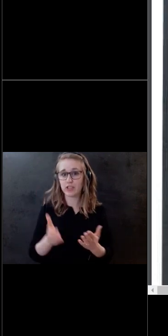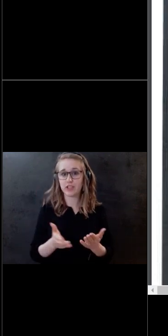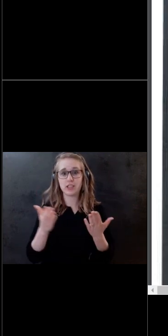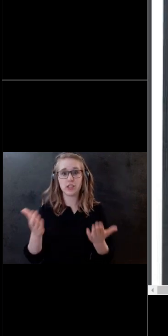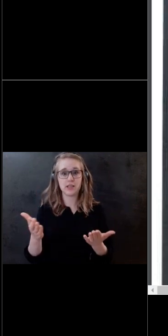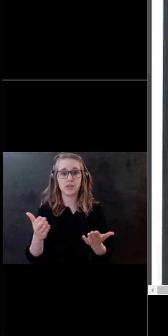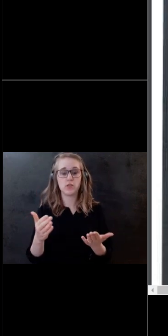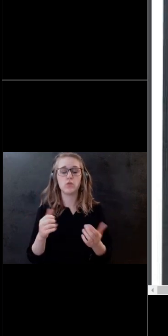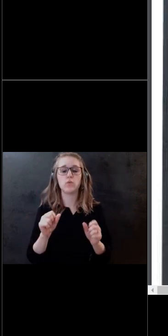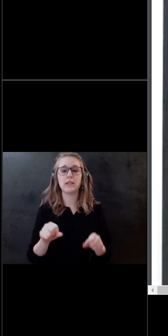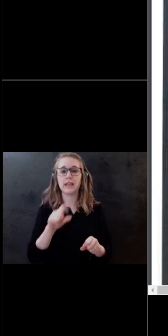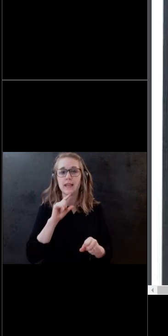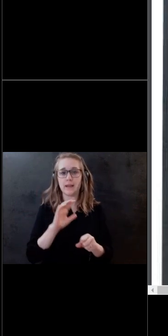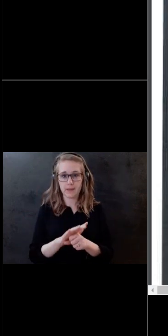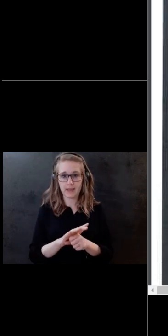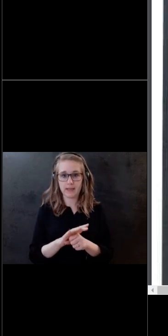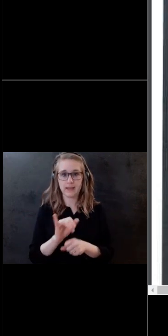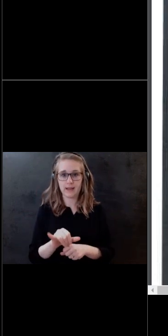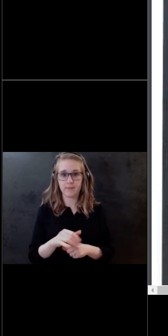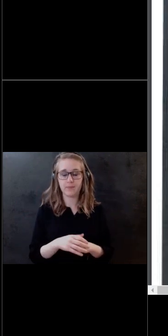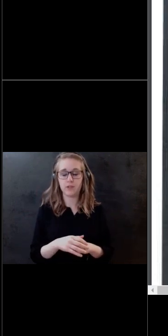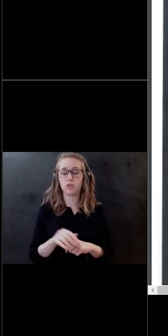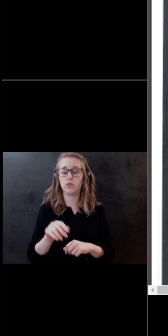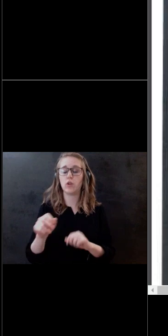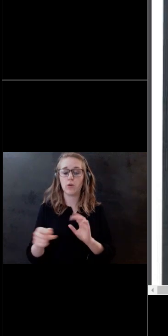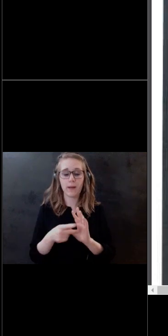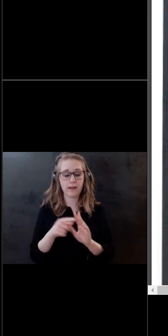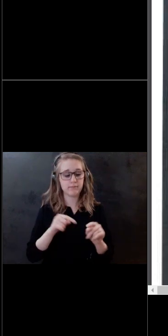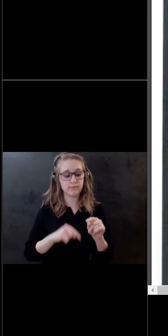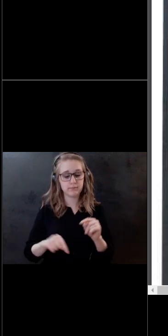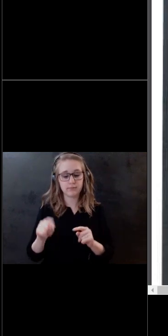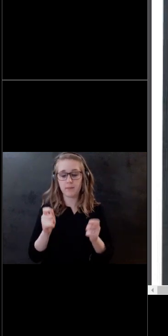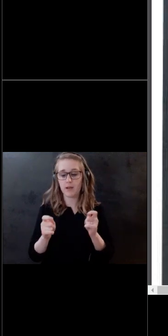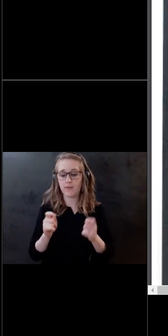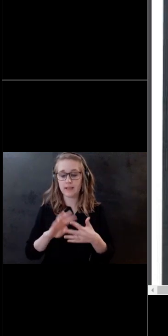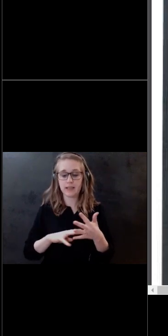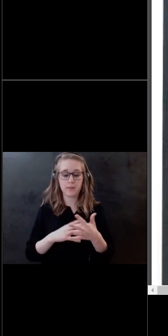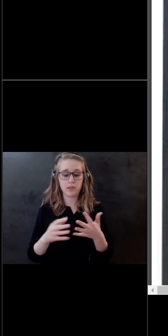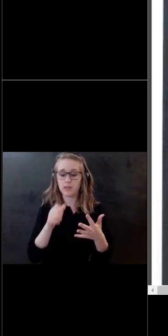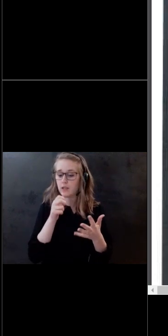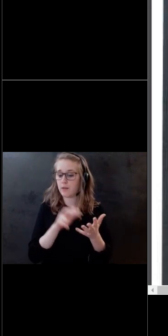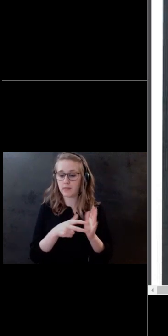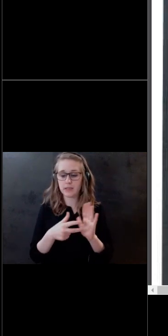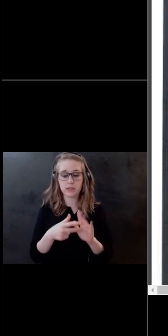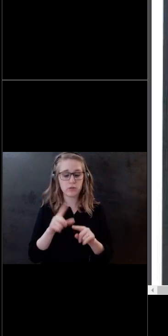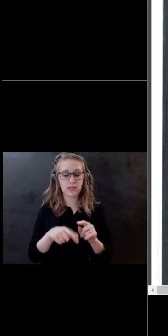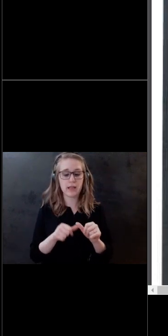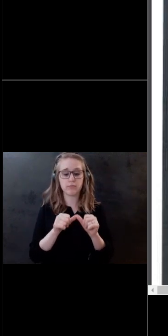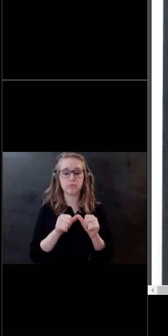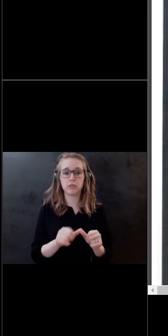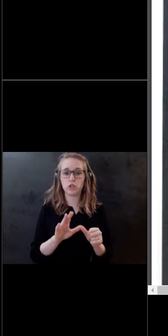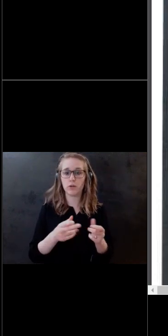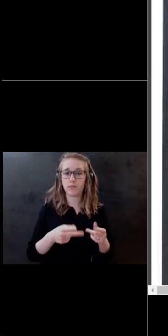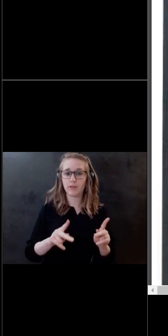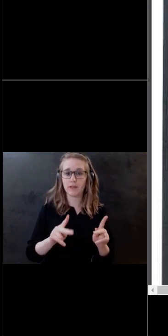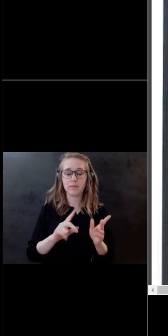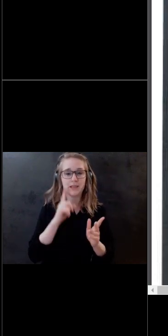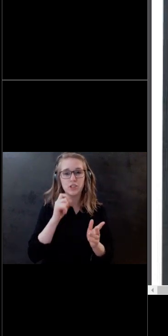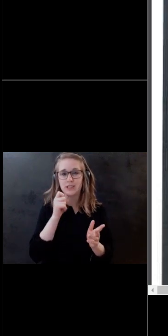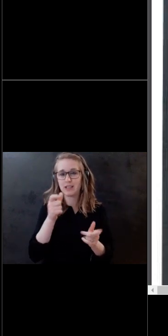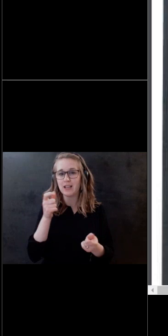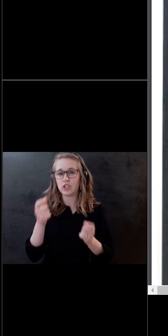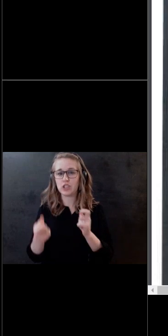commit to do, is to go back and modify that table. It doesn't stop you from proceeding with your permits, because you're not going to be changing the